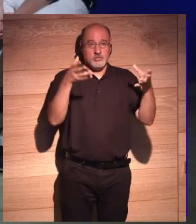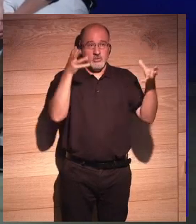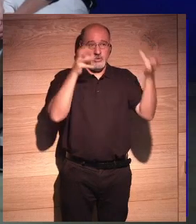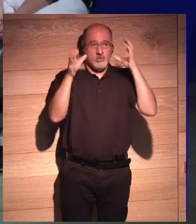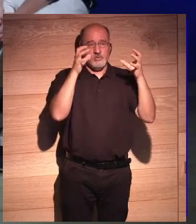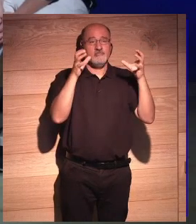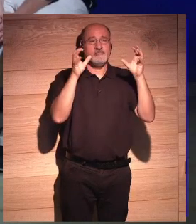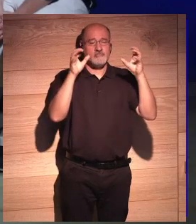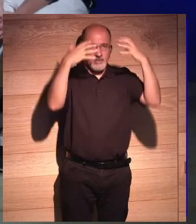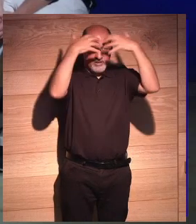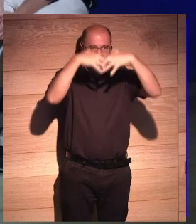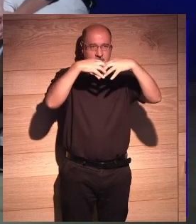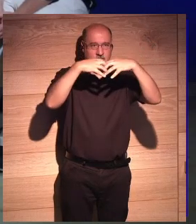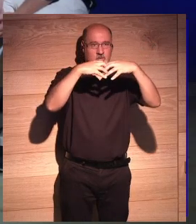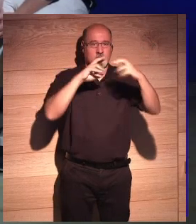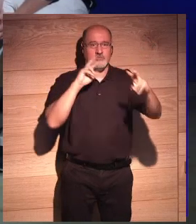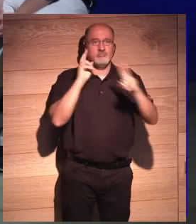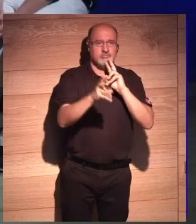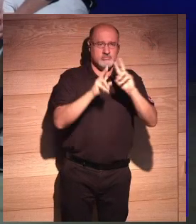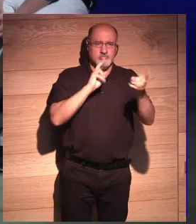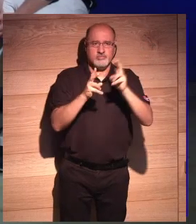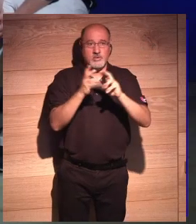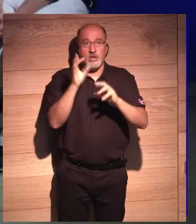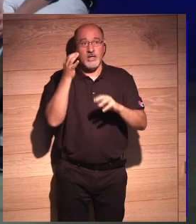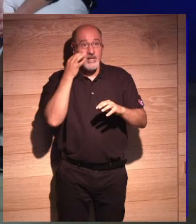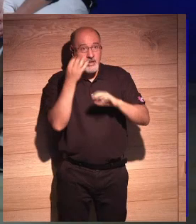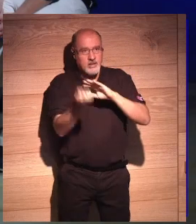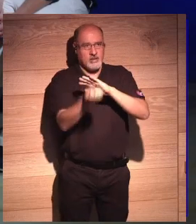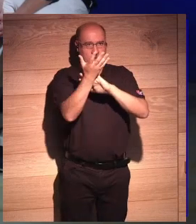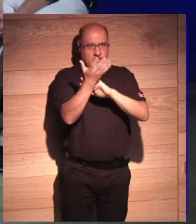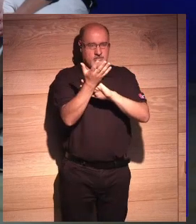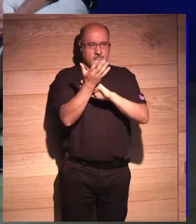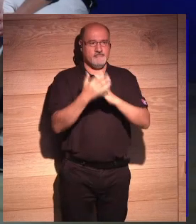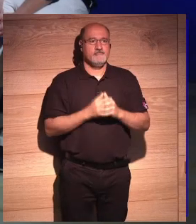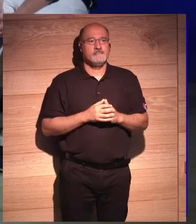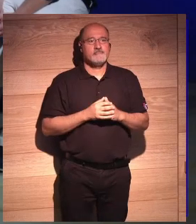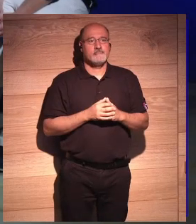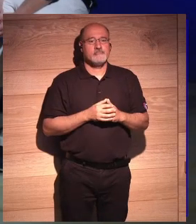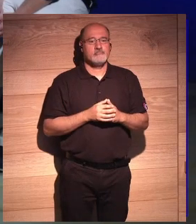our senses, through our brain, and they create that reality.